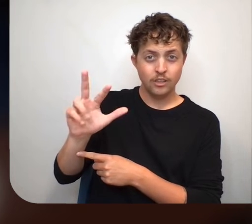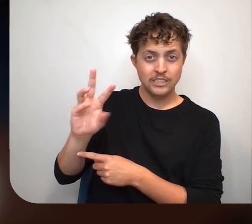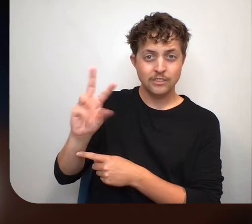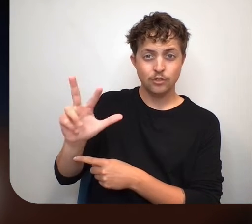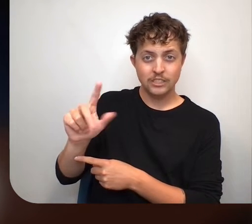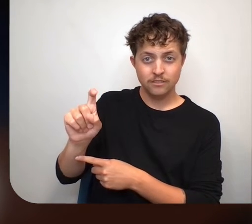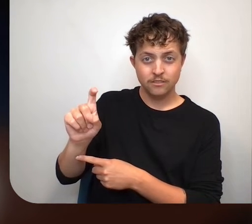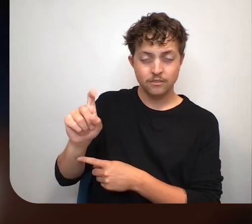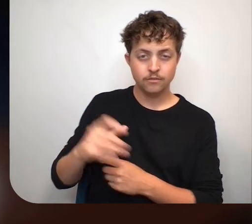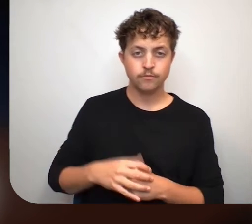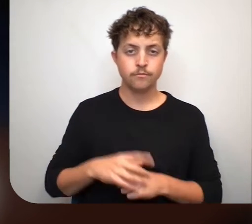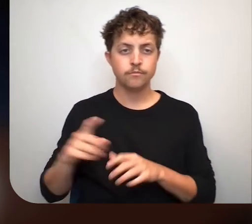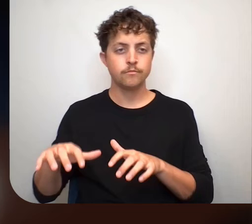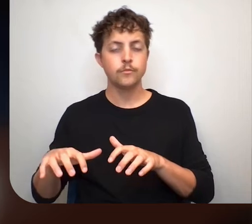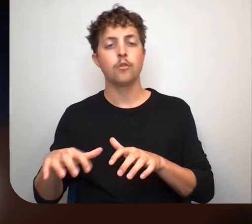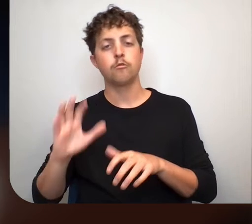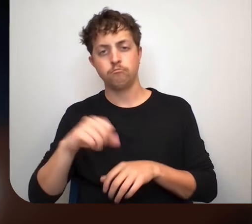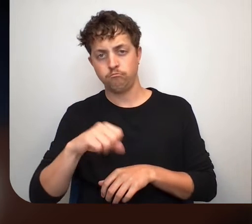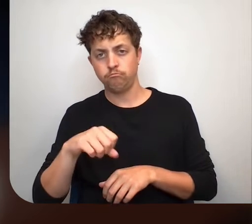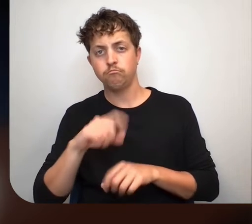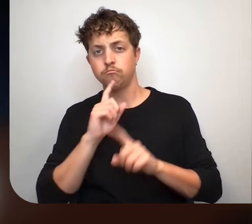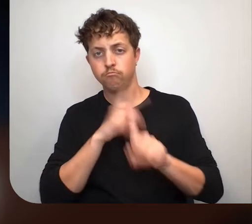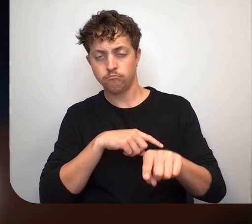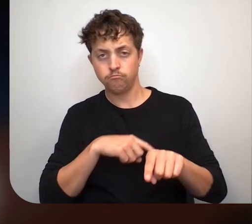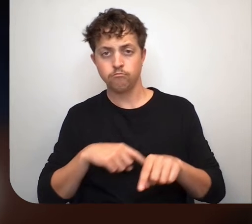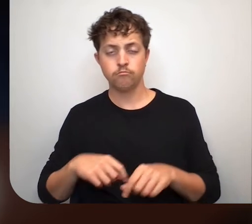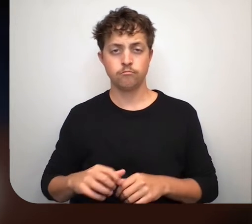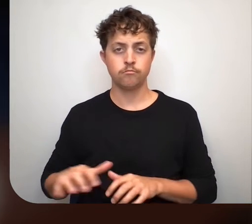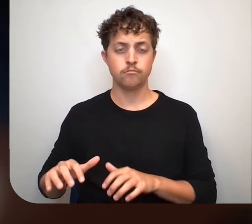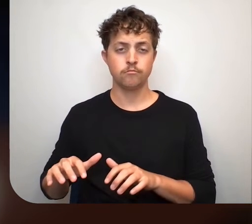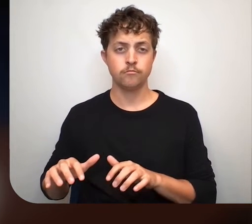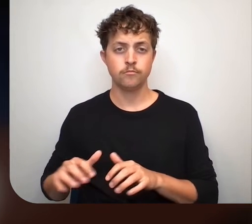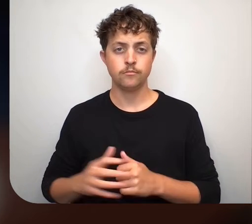-9363? You reply, yes.